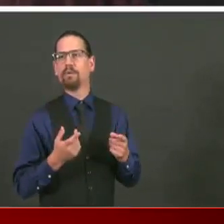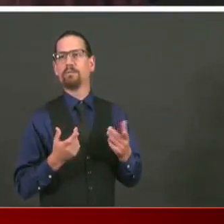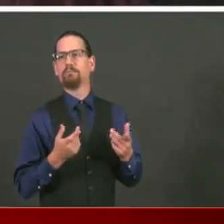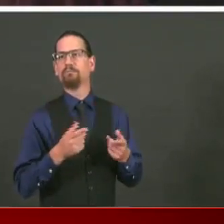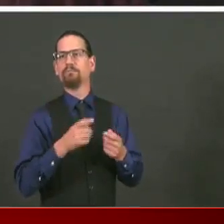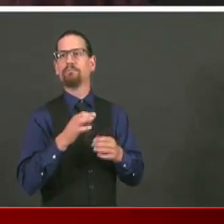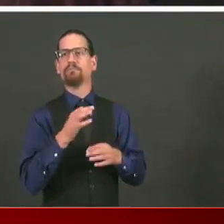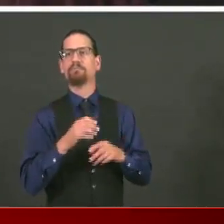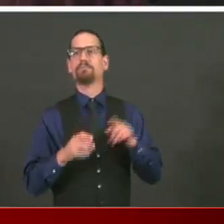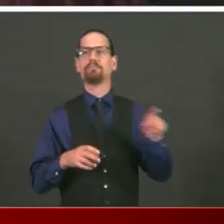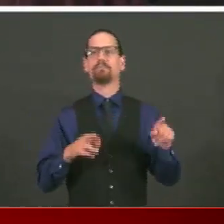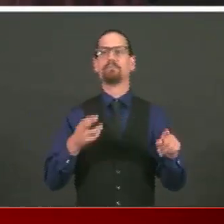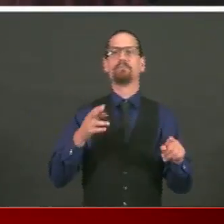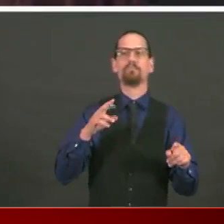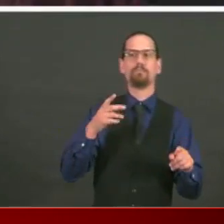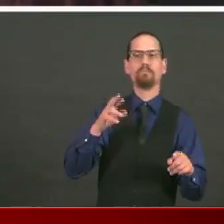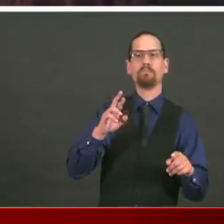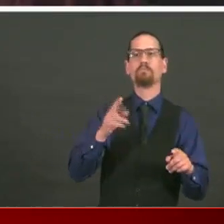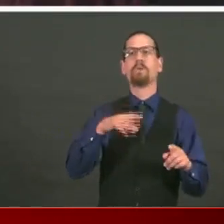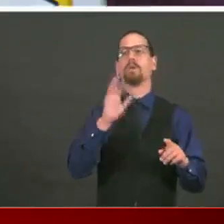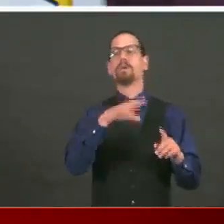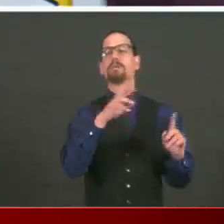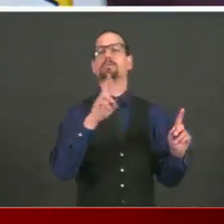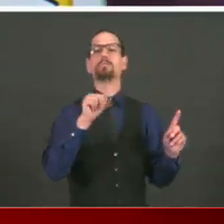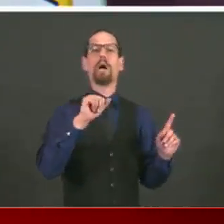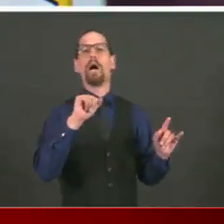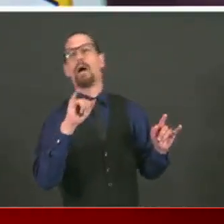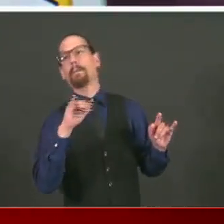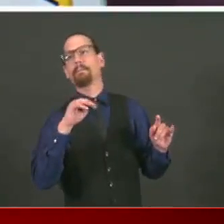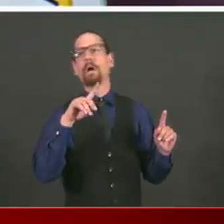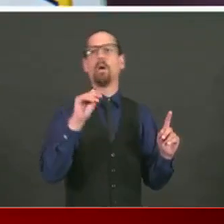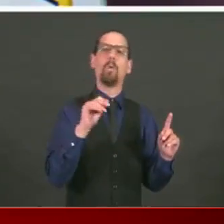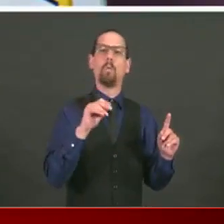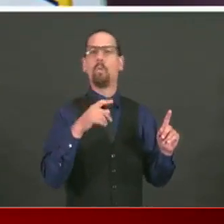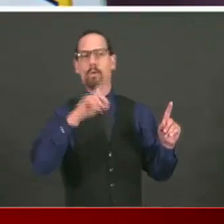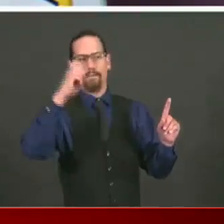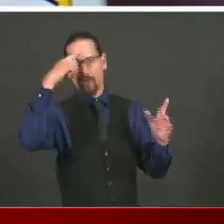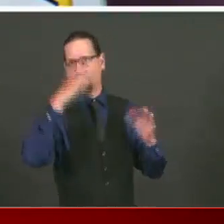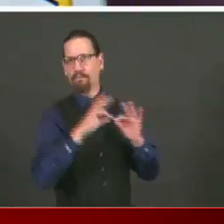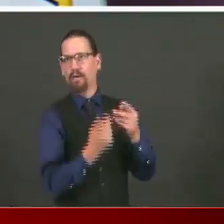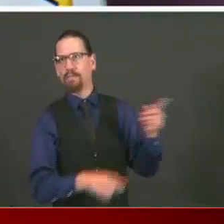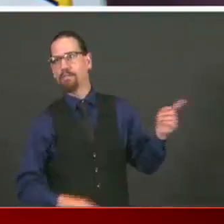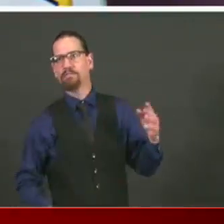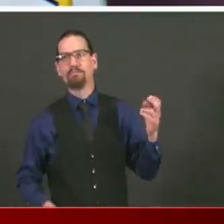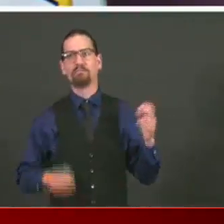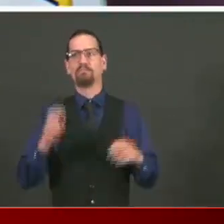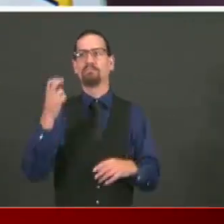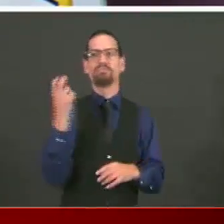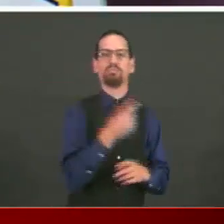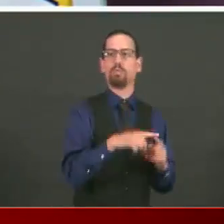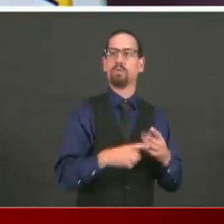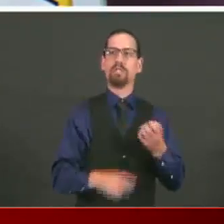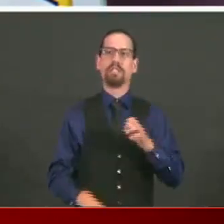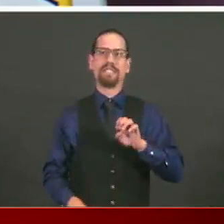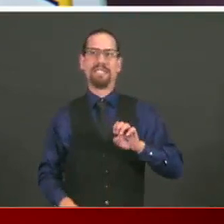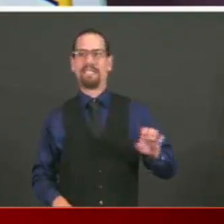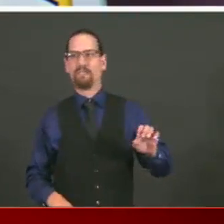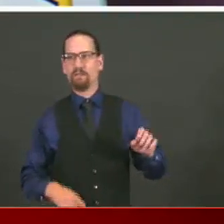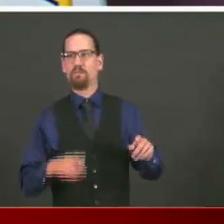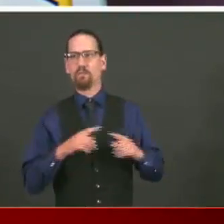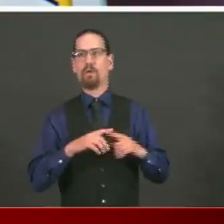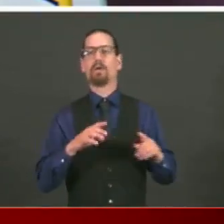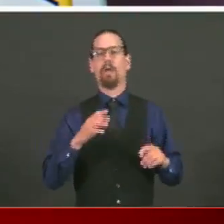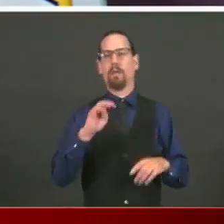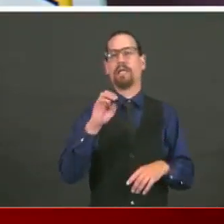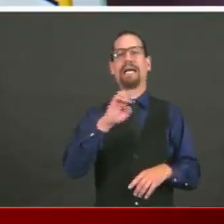more demand on those other beaches? Possibly. But, you know, hopefully, so let me say this, 70%